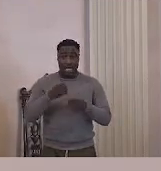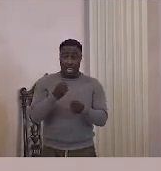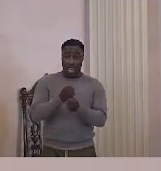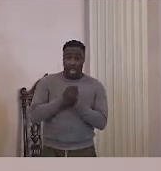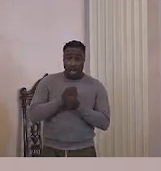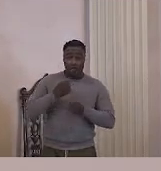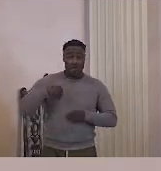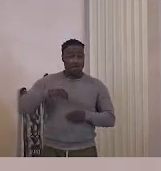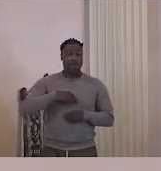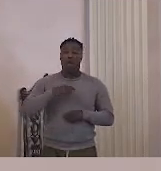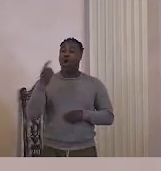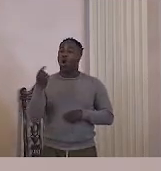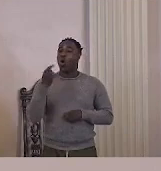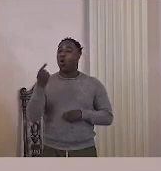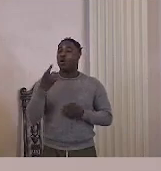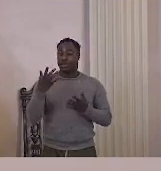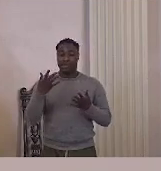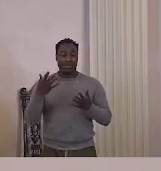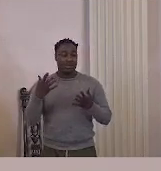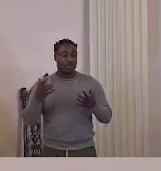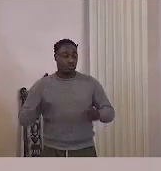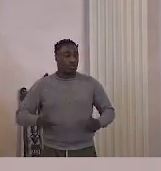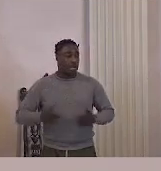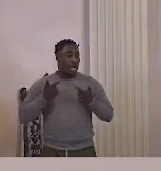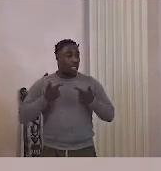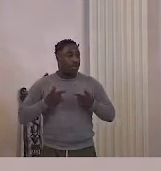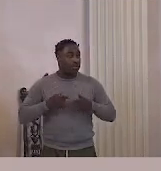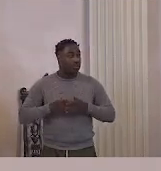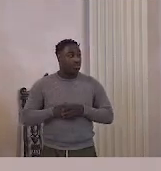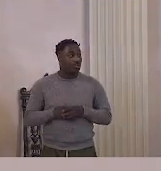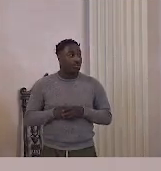we always reside.